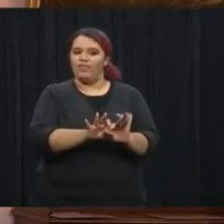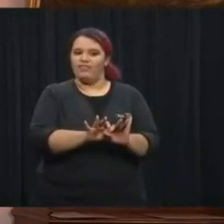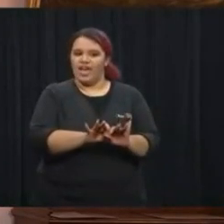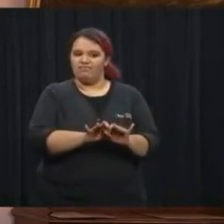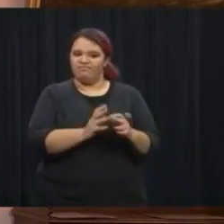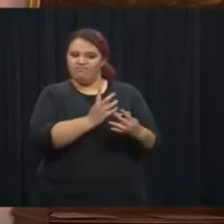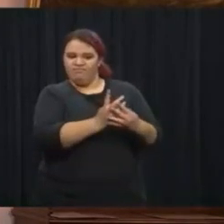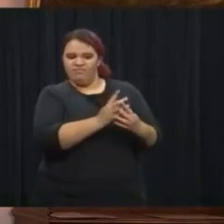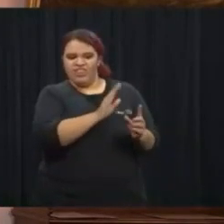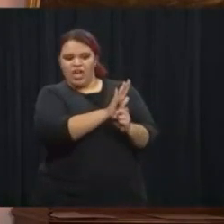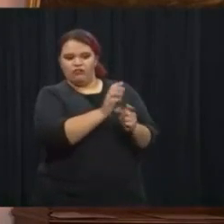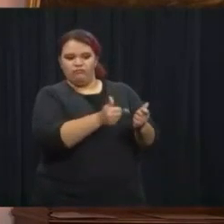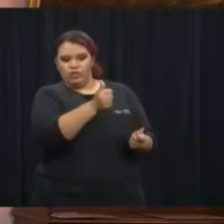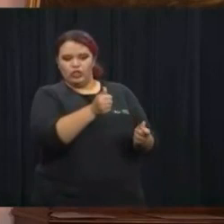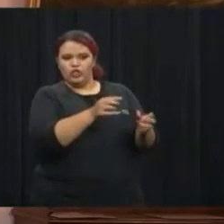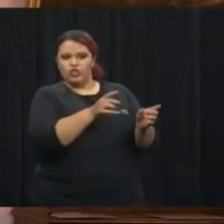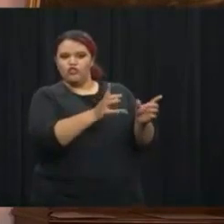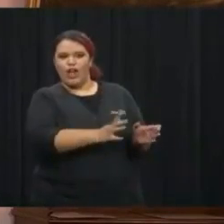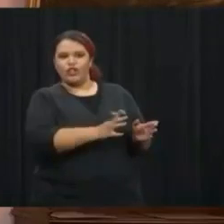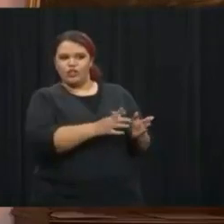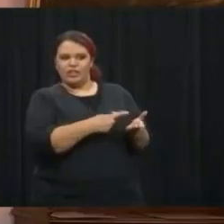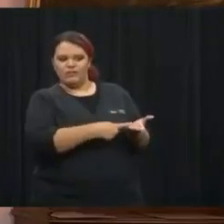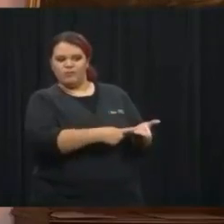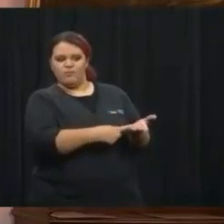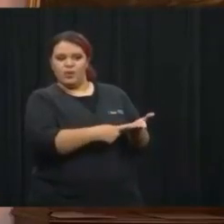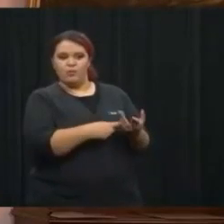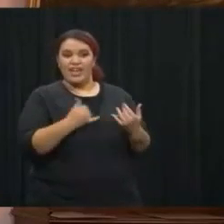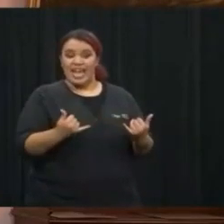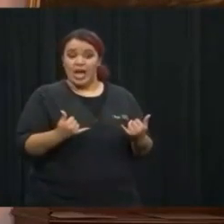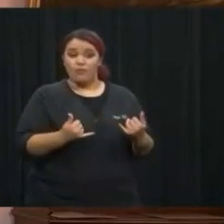and our holding centers and some of our prisons?